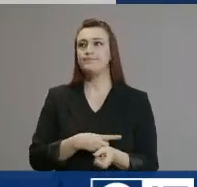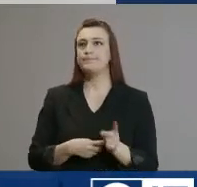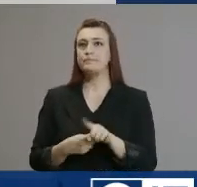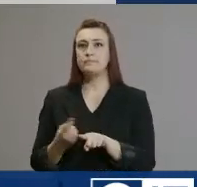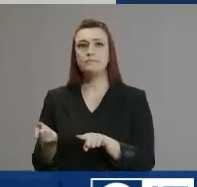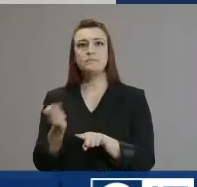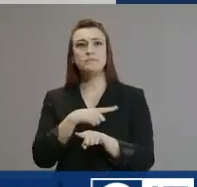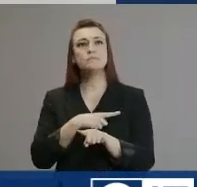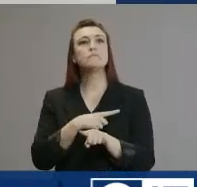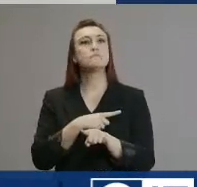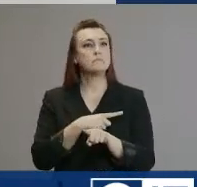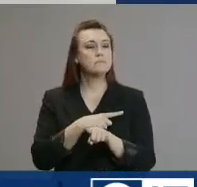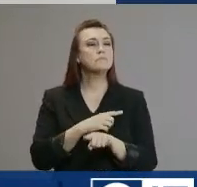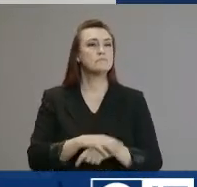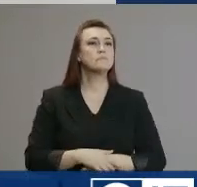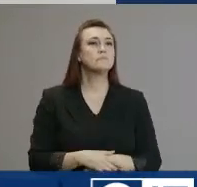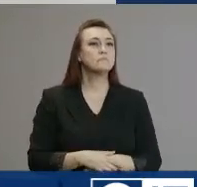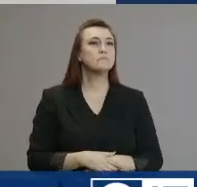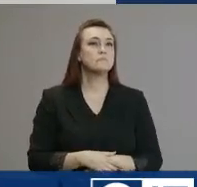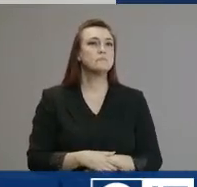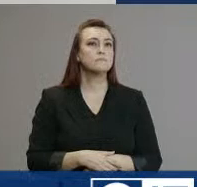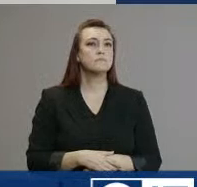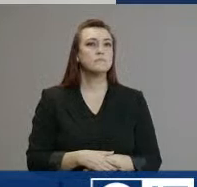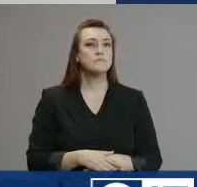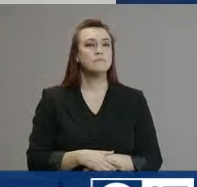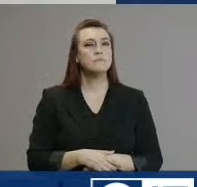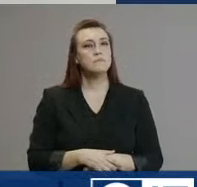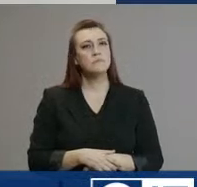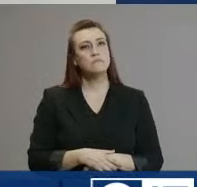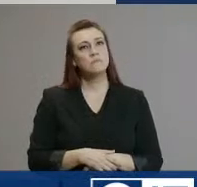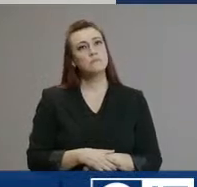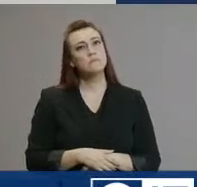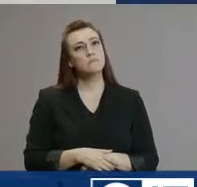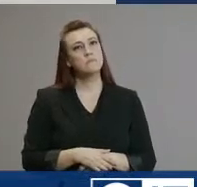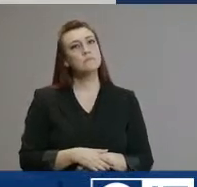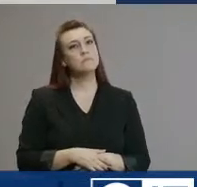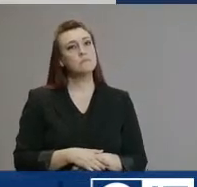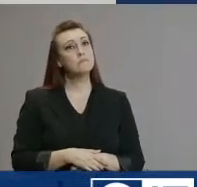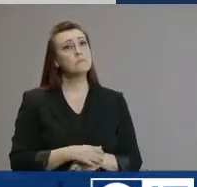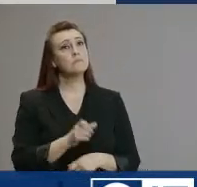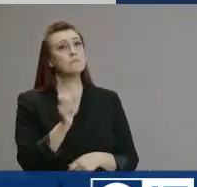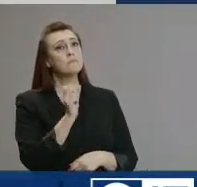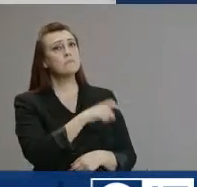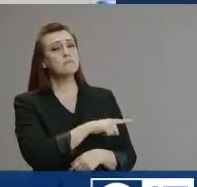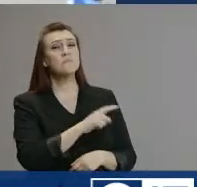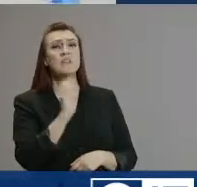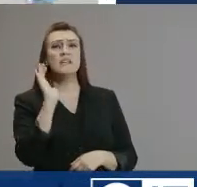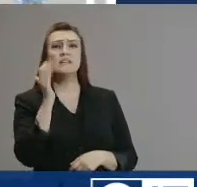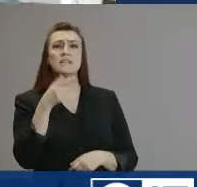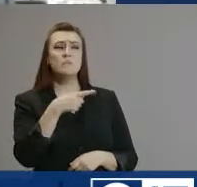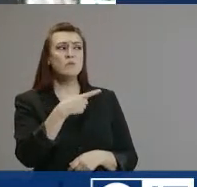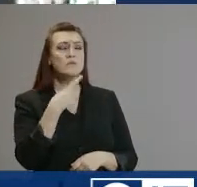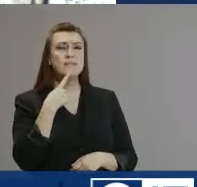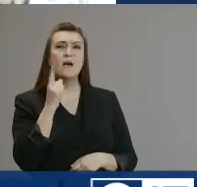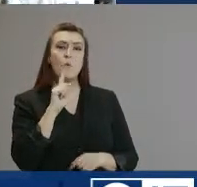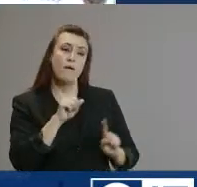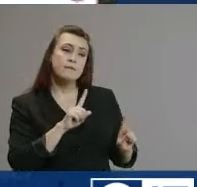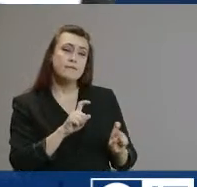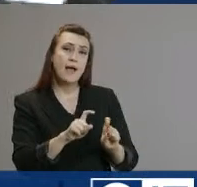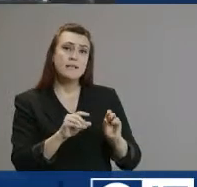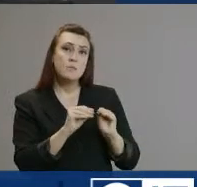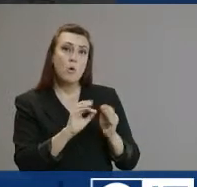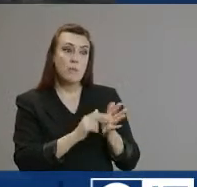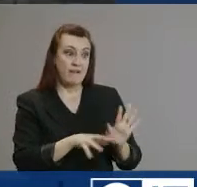You previously indicated that with increased testing, we could expect more cases to pop up or more